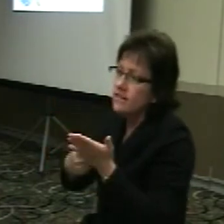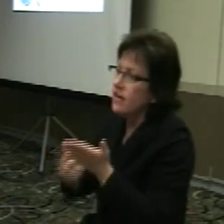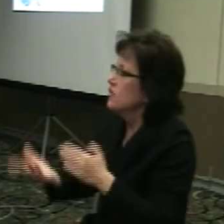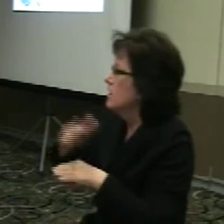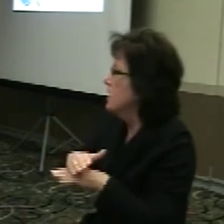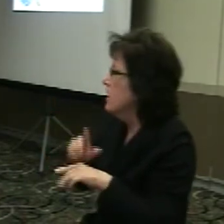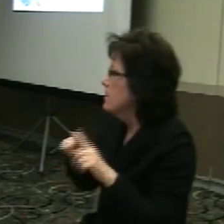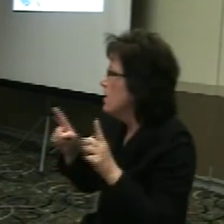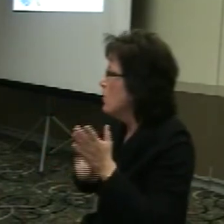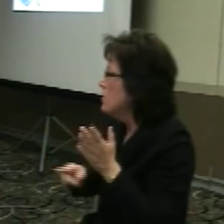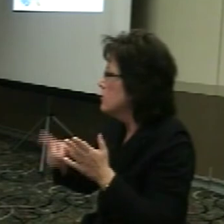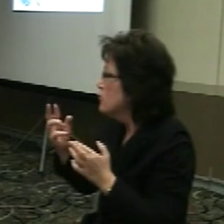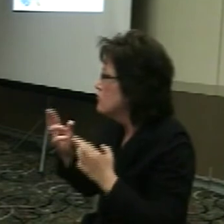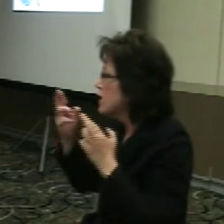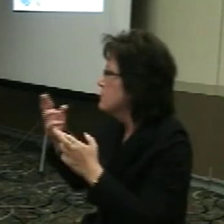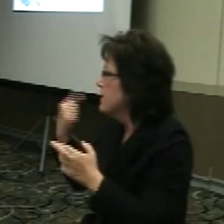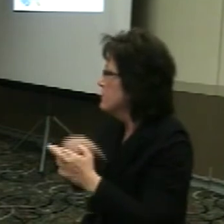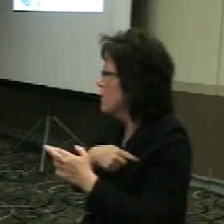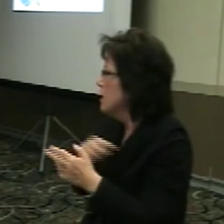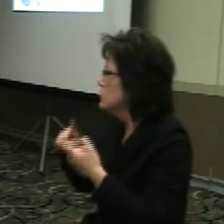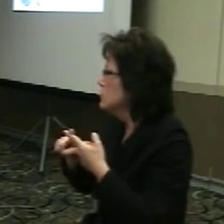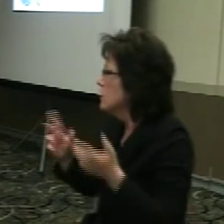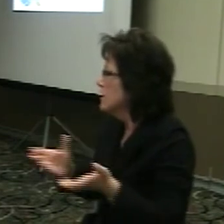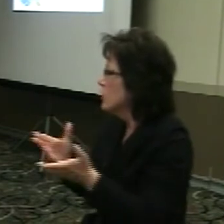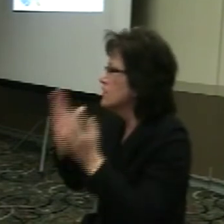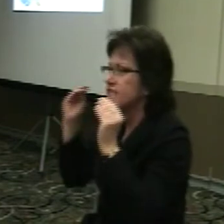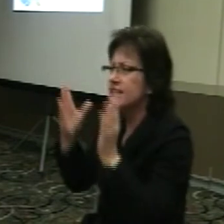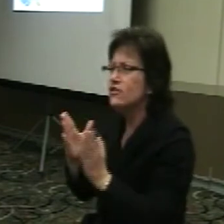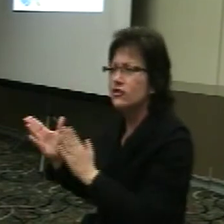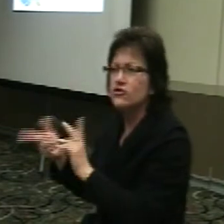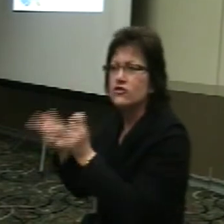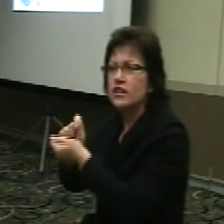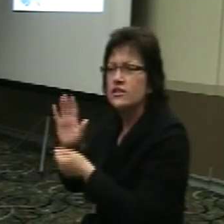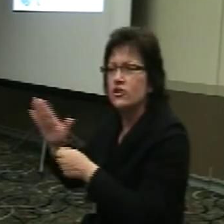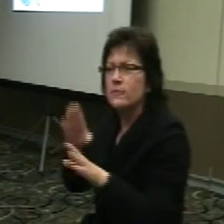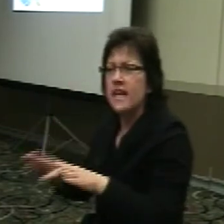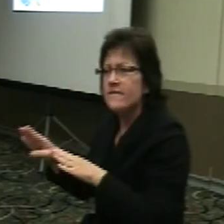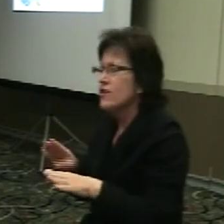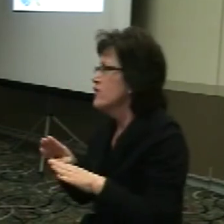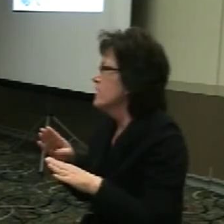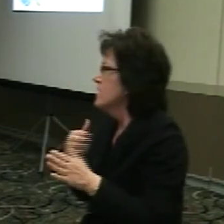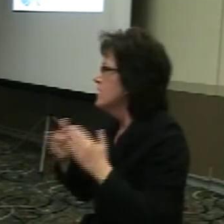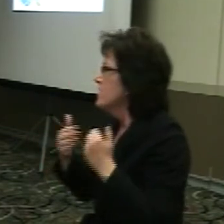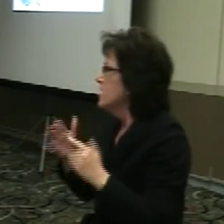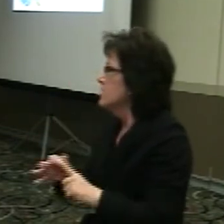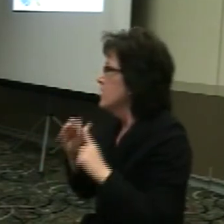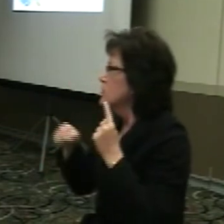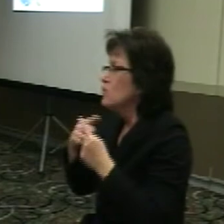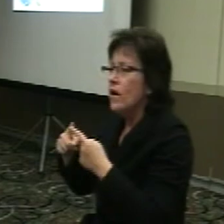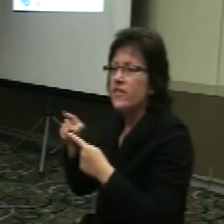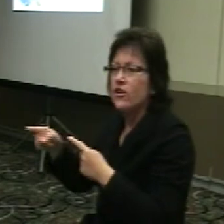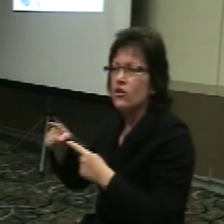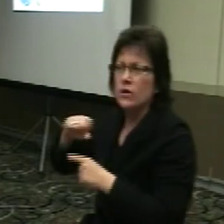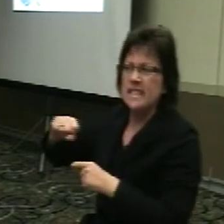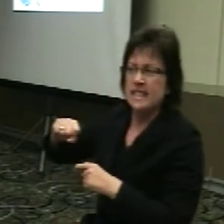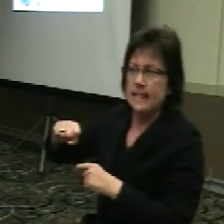recommend for us to encourage teachers to change their behaviors, especially when they're